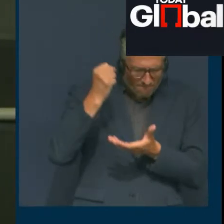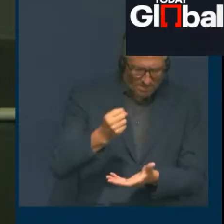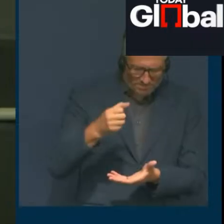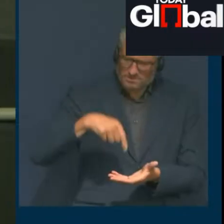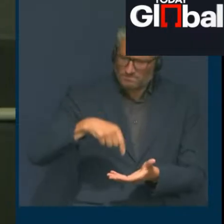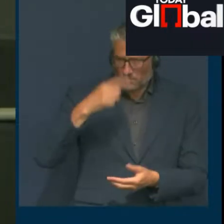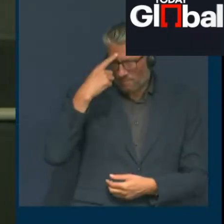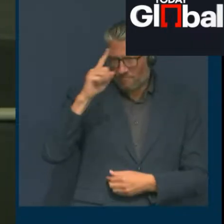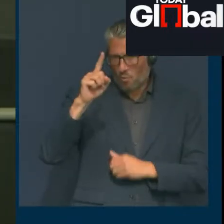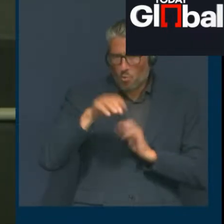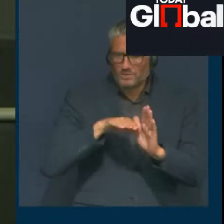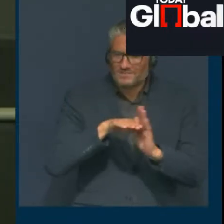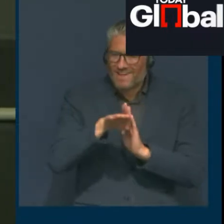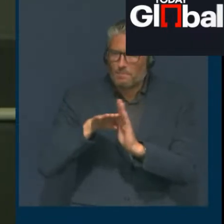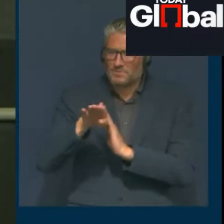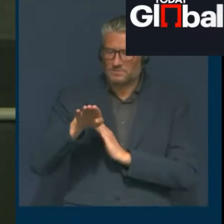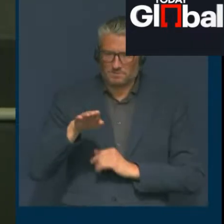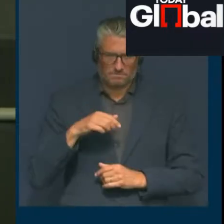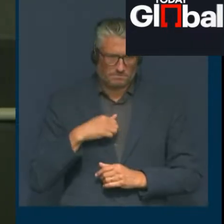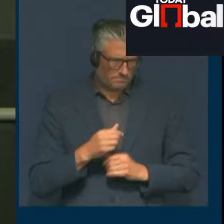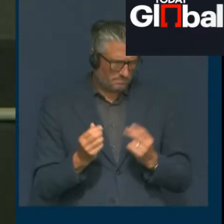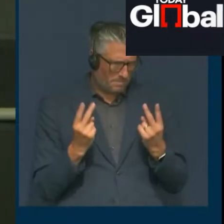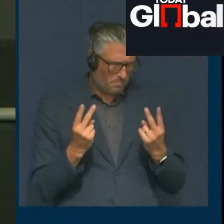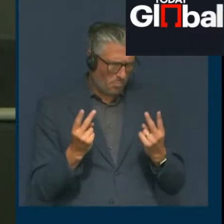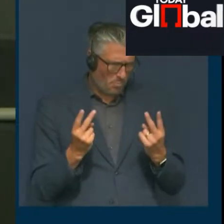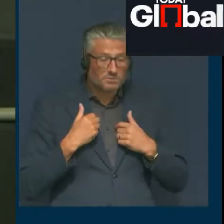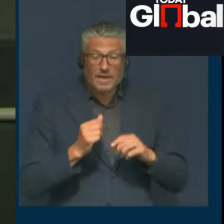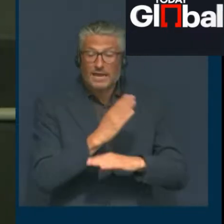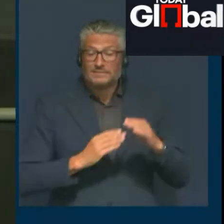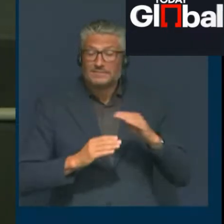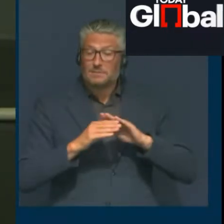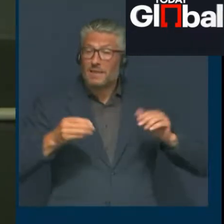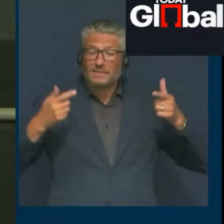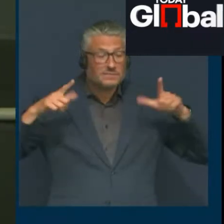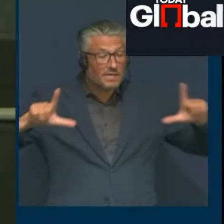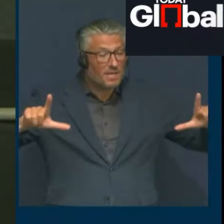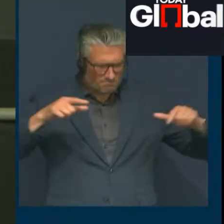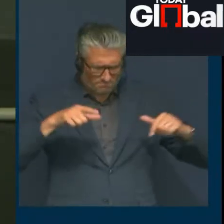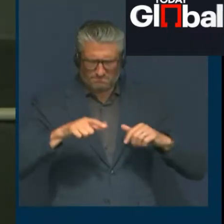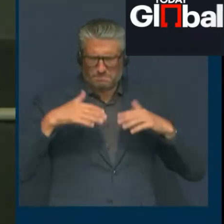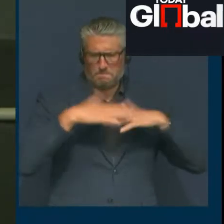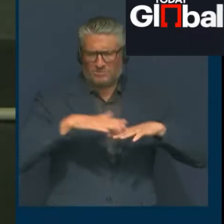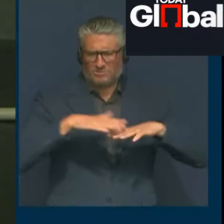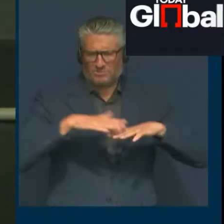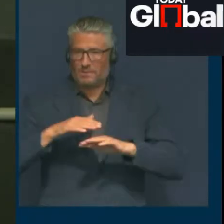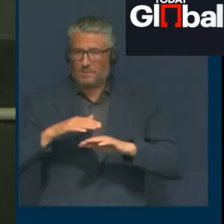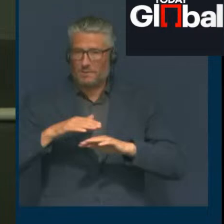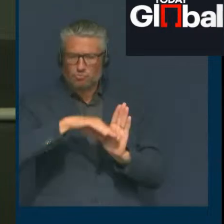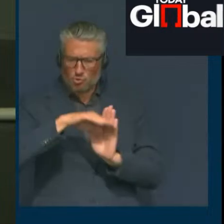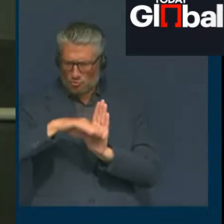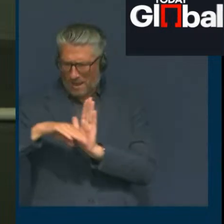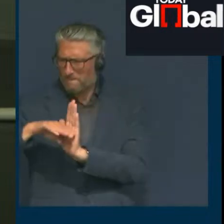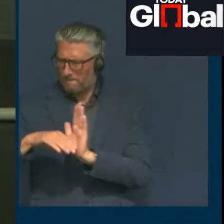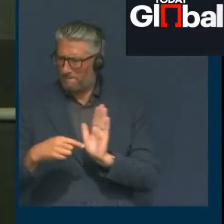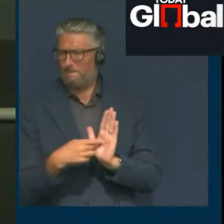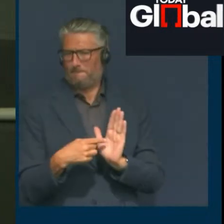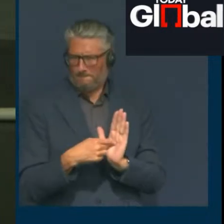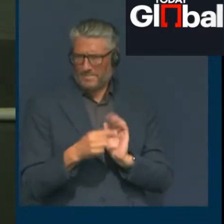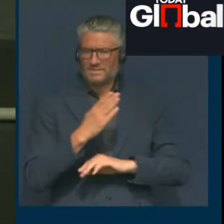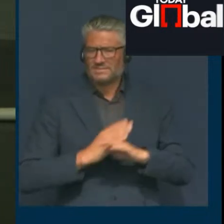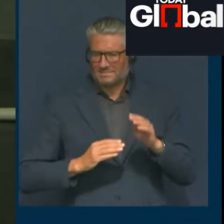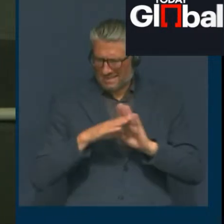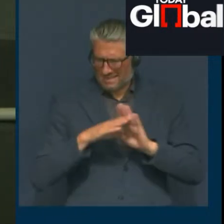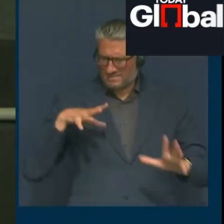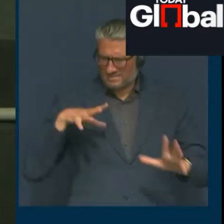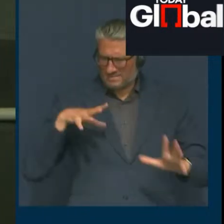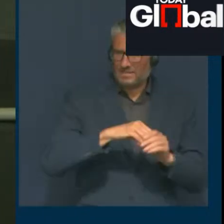unified methodology for mainstreaming a disability perspective in its programs. For us, international cooperation is not merely the provision of assistance, it's